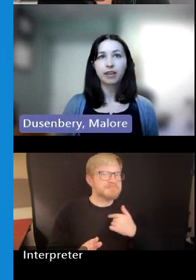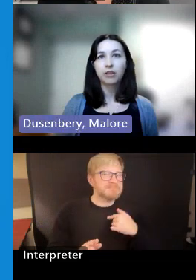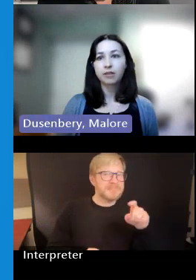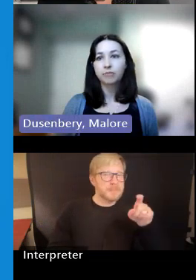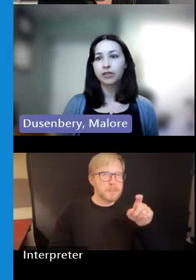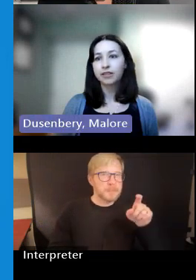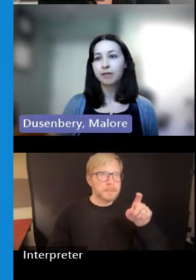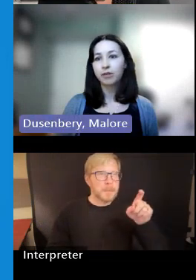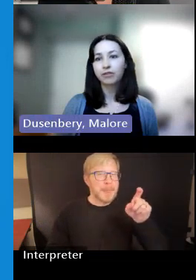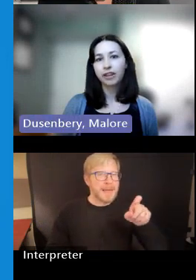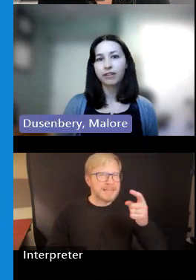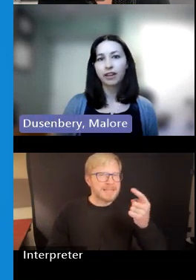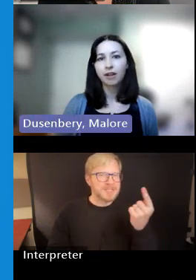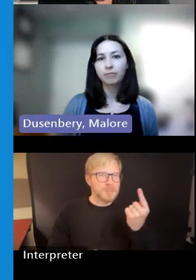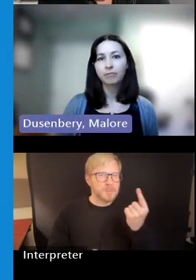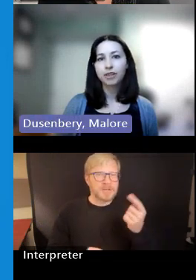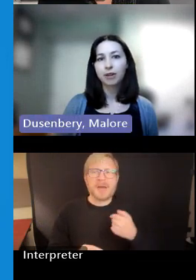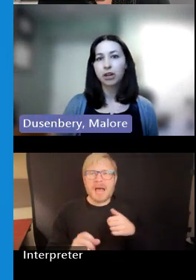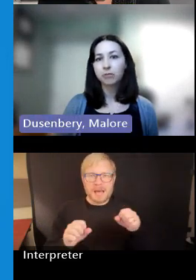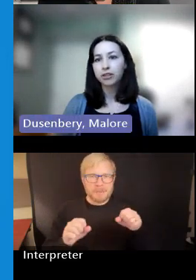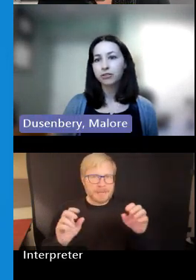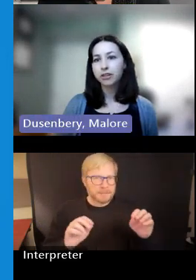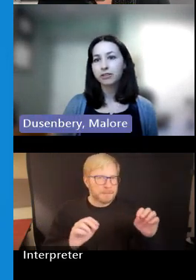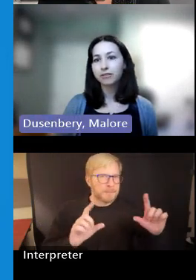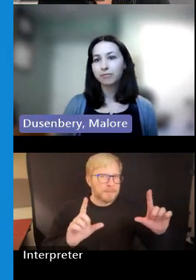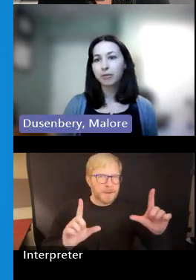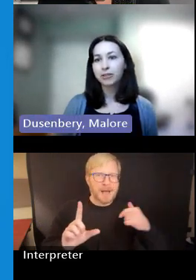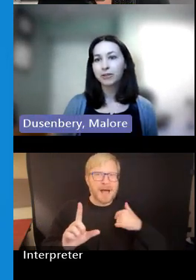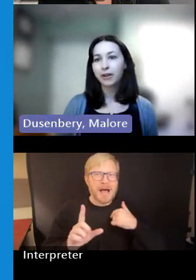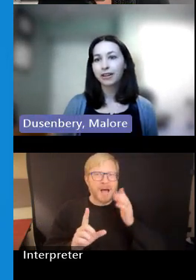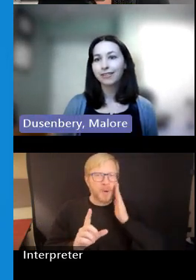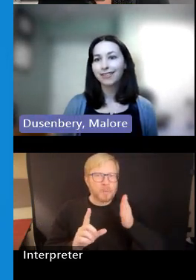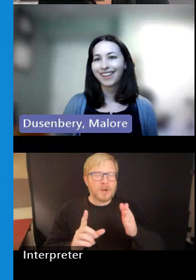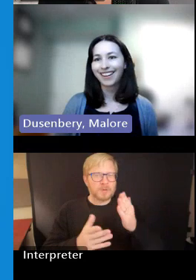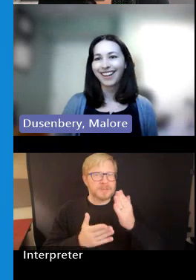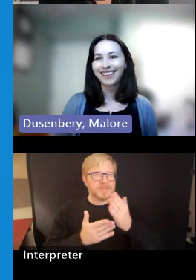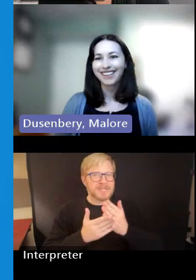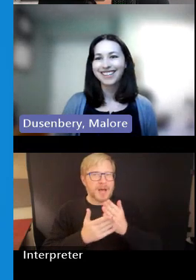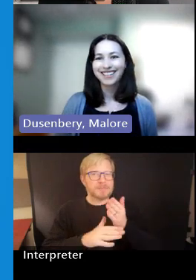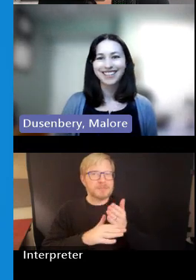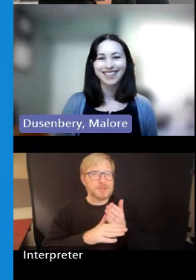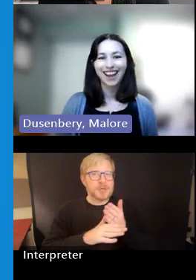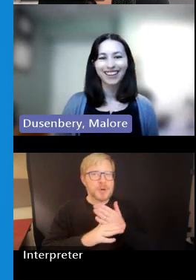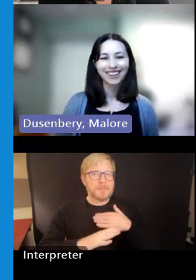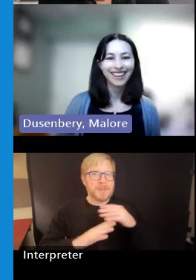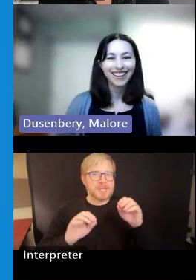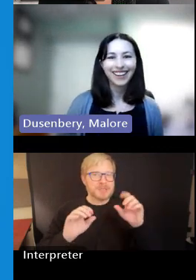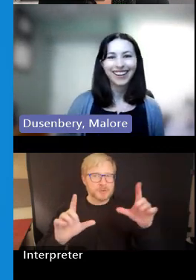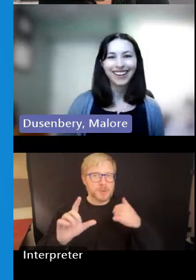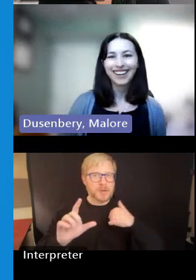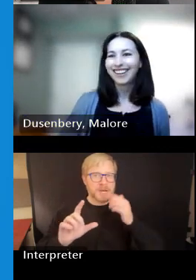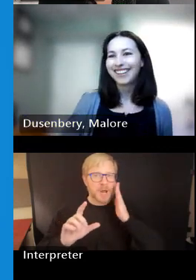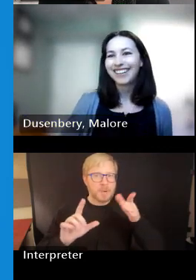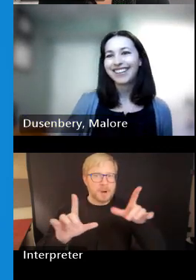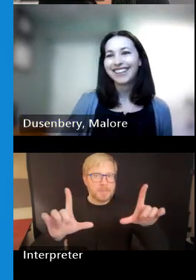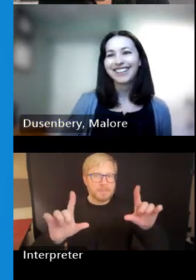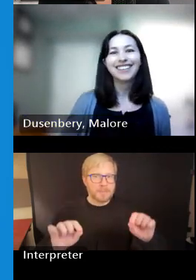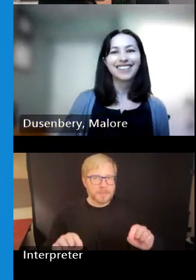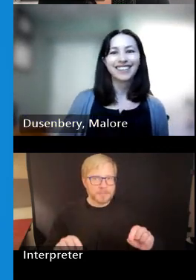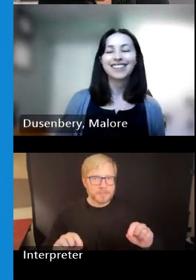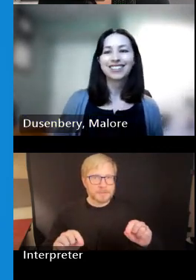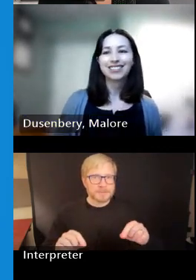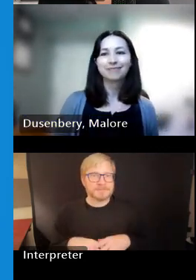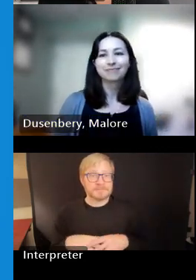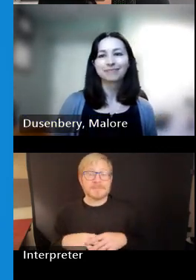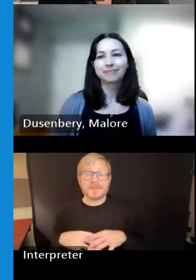maybe I can go ahead and put this up briefly and then stop sharing my screen, maybe, so I can I can see the chat. Thanks, folks. Go